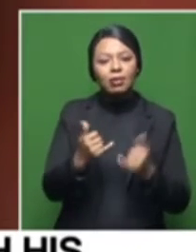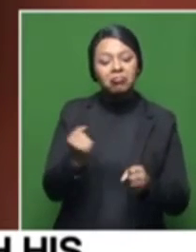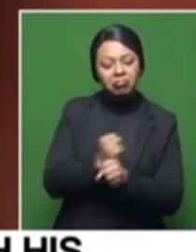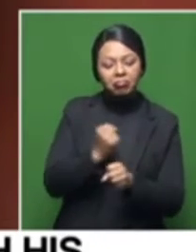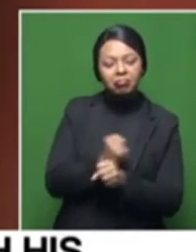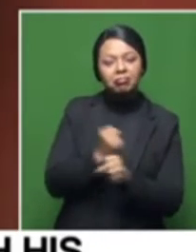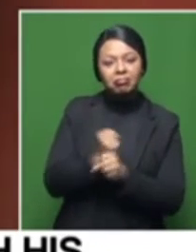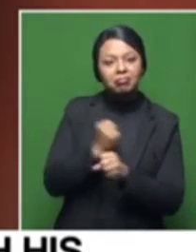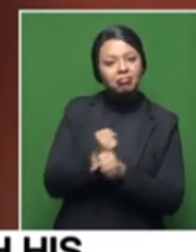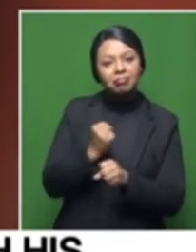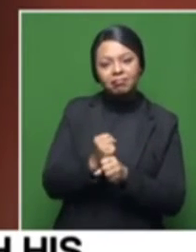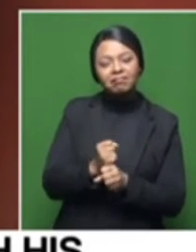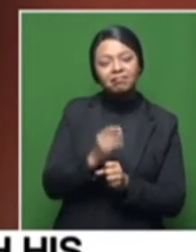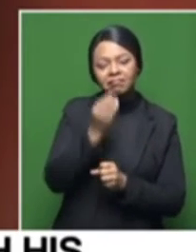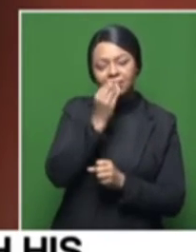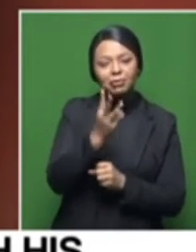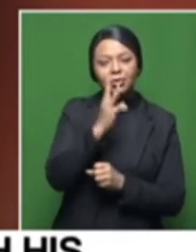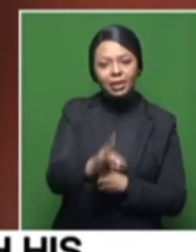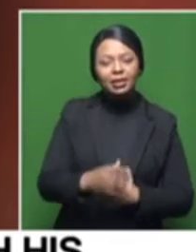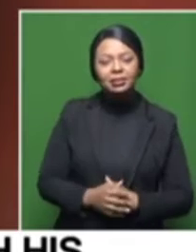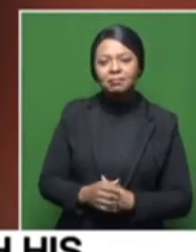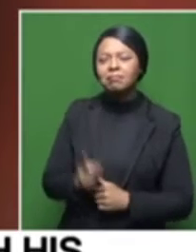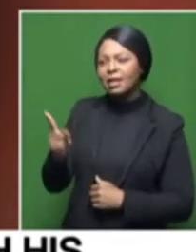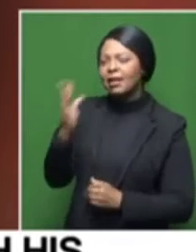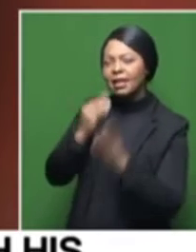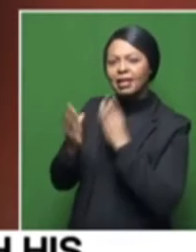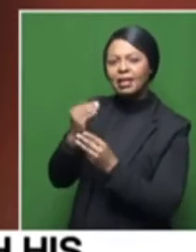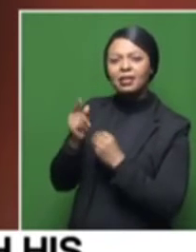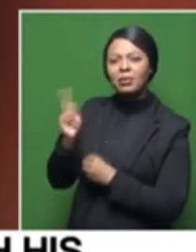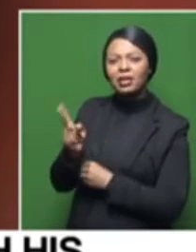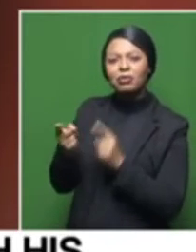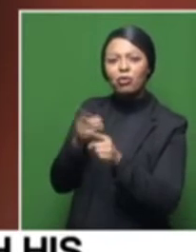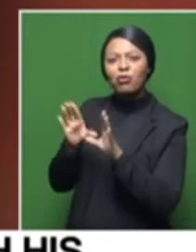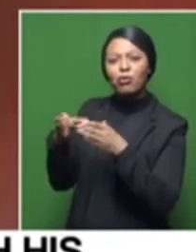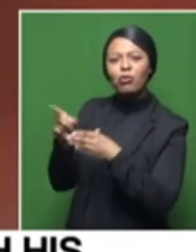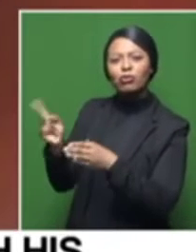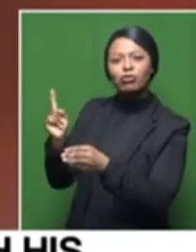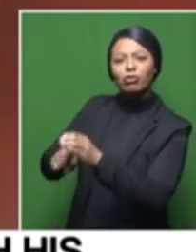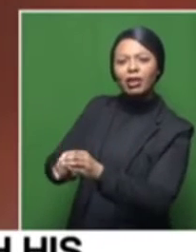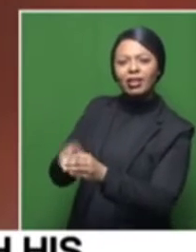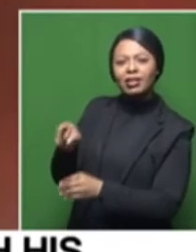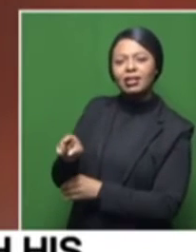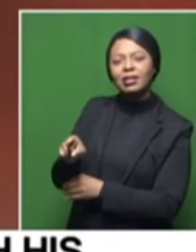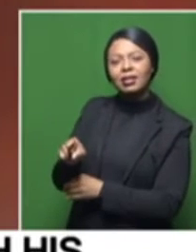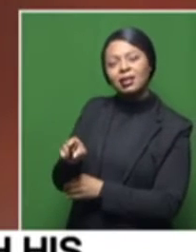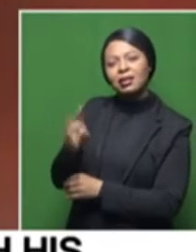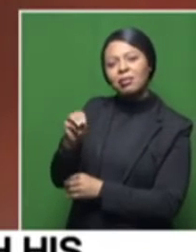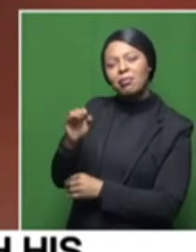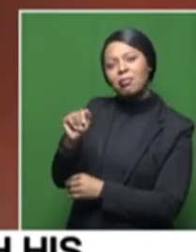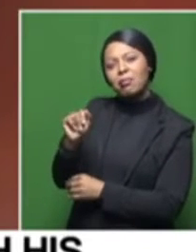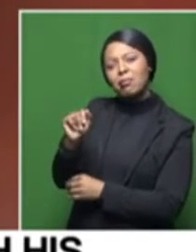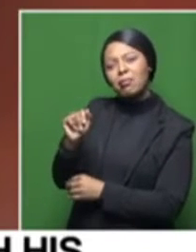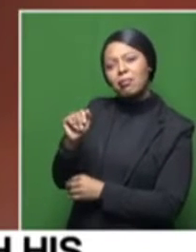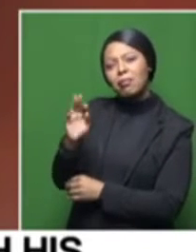to be amazing. Sure. Yeah. So what kind of lessons came with being a part of the Muffinz? I mean, well, it's safe to say that it really launched your